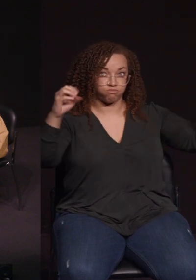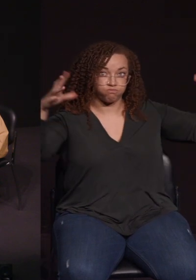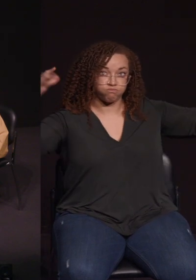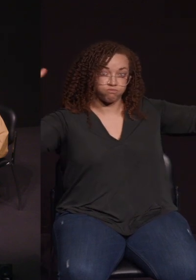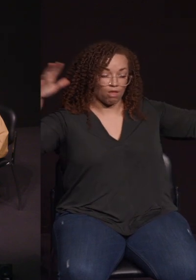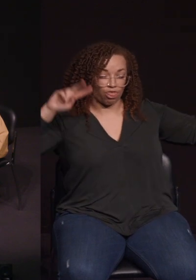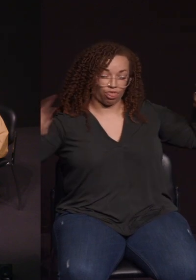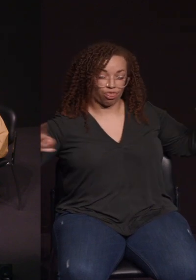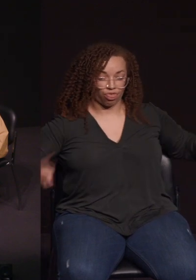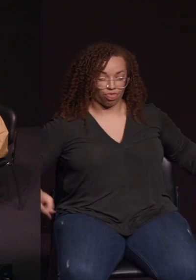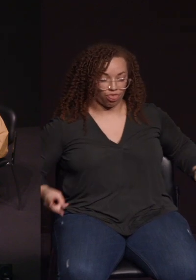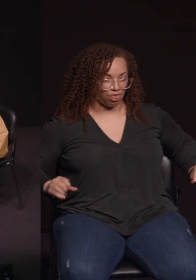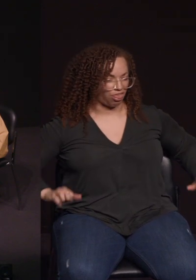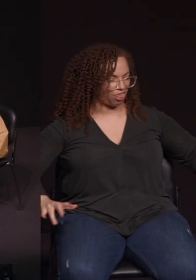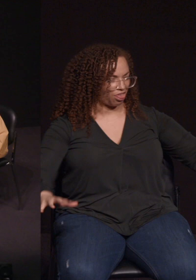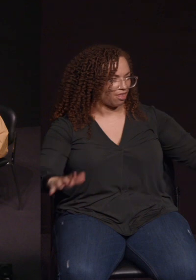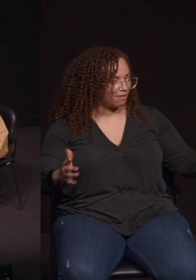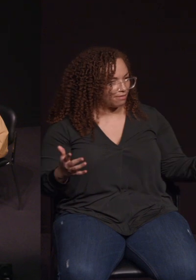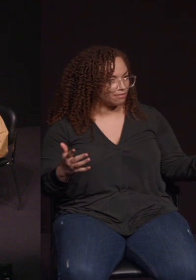streets.